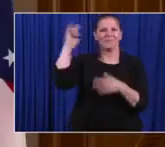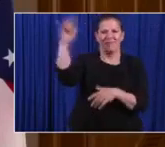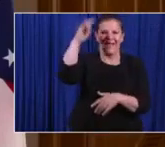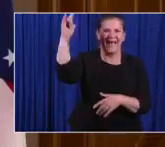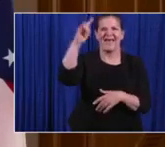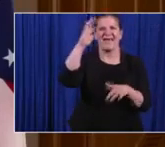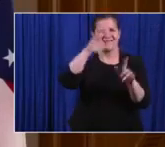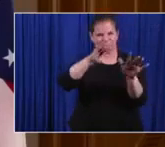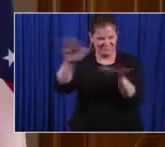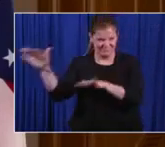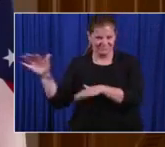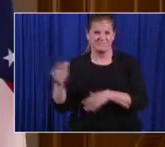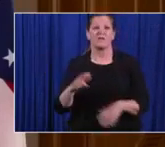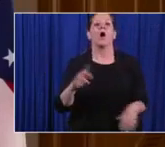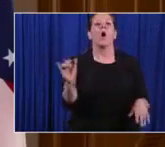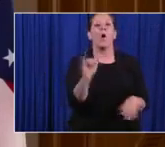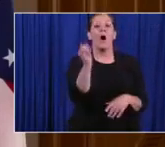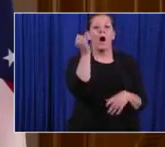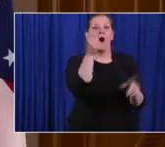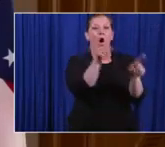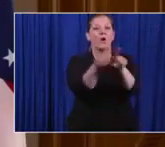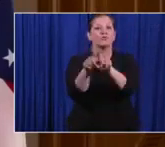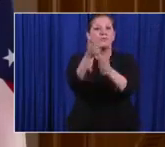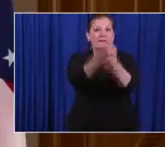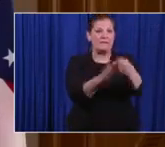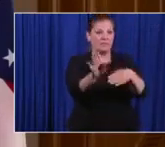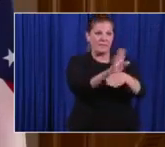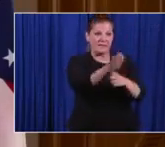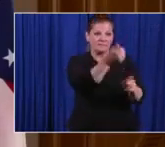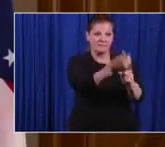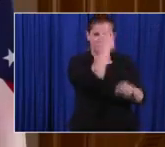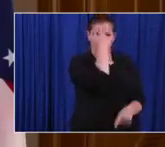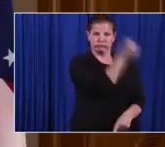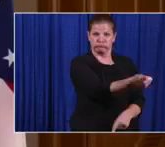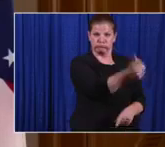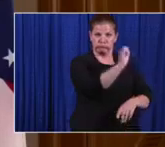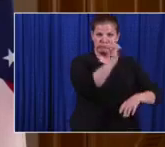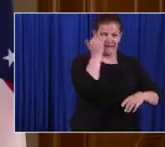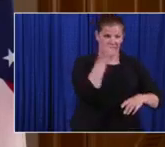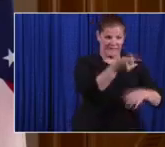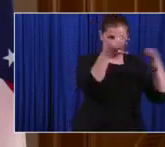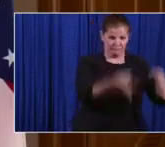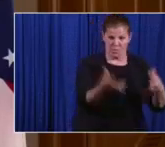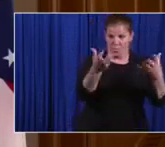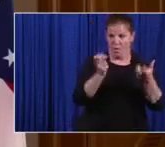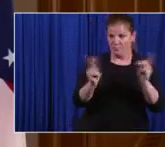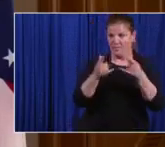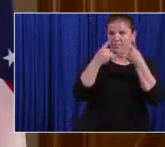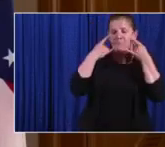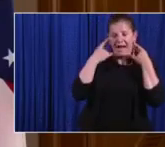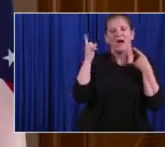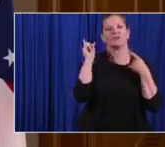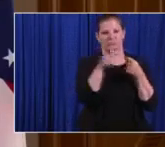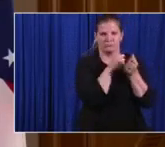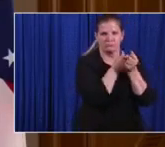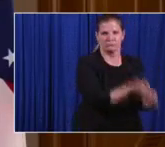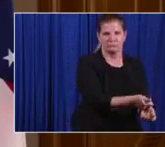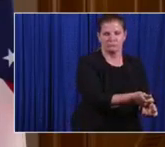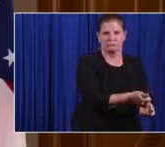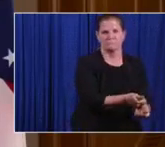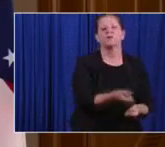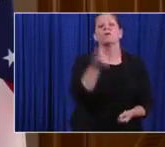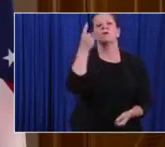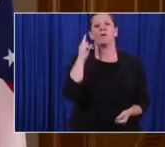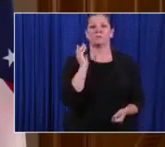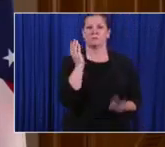So everyone should wear a mask then. Our order will be amended to reflect these recommendations as well. That order will be